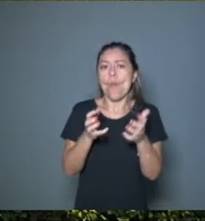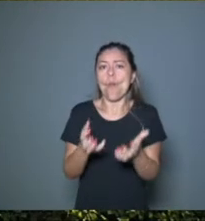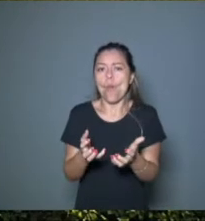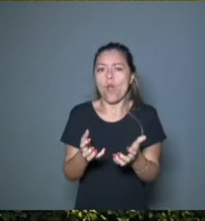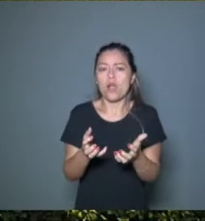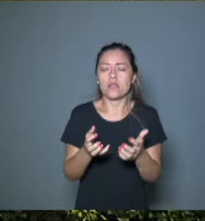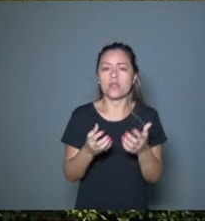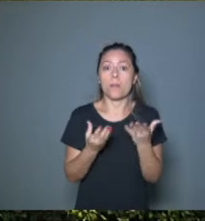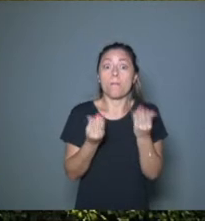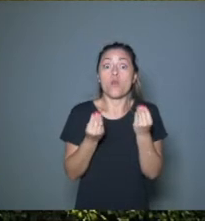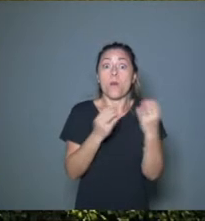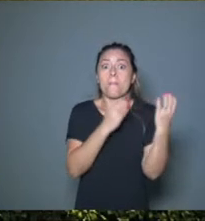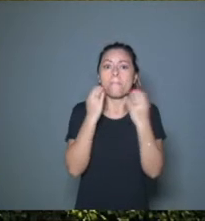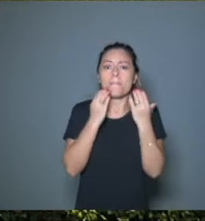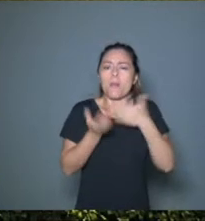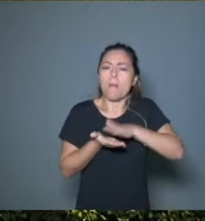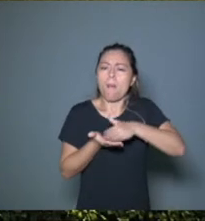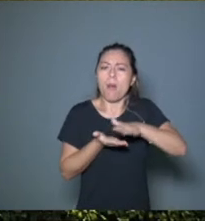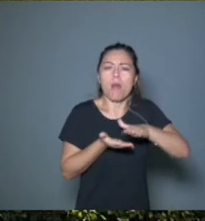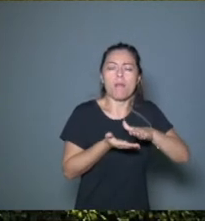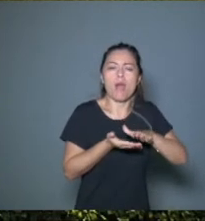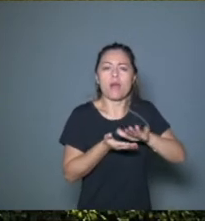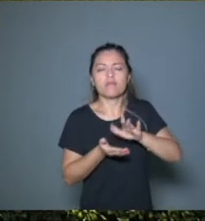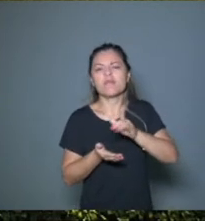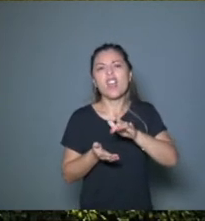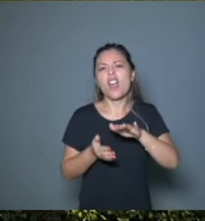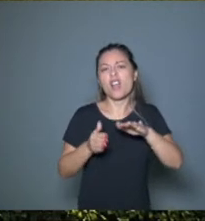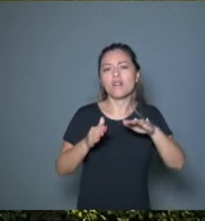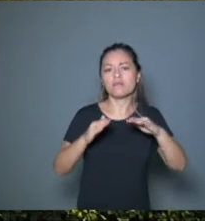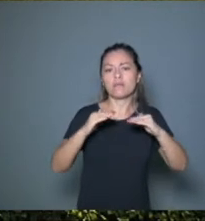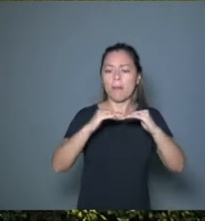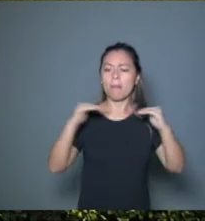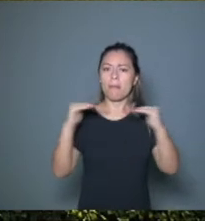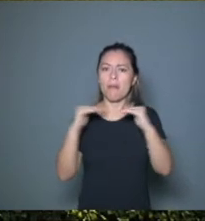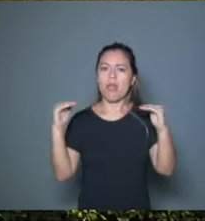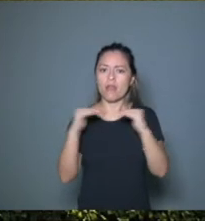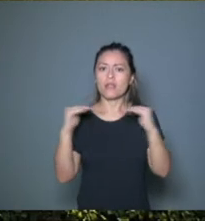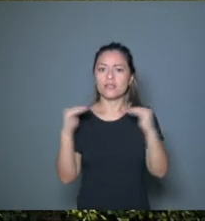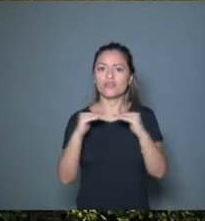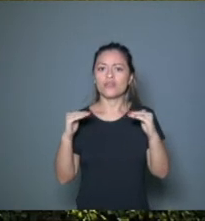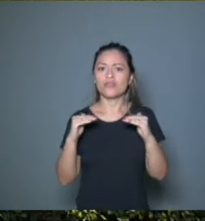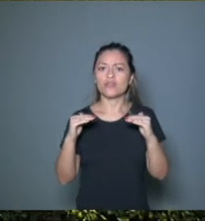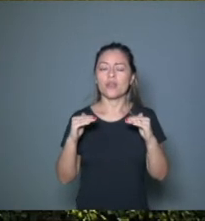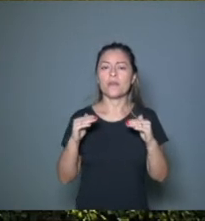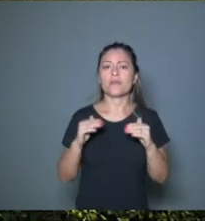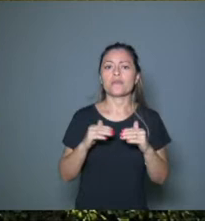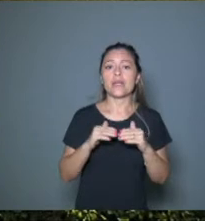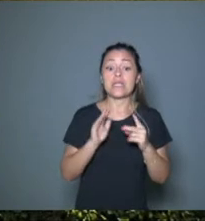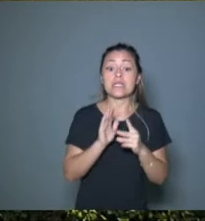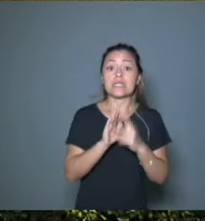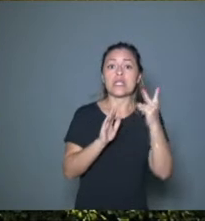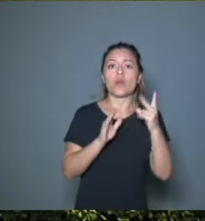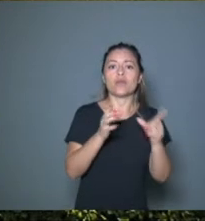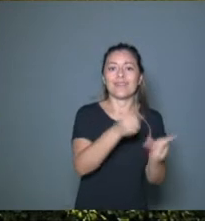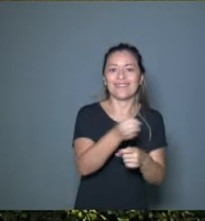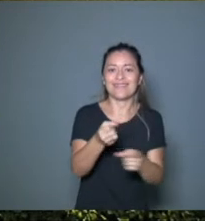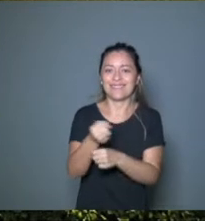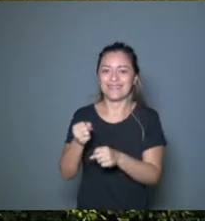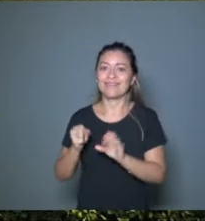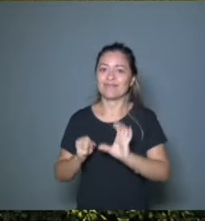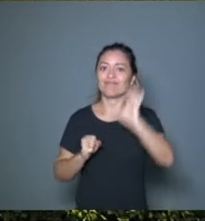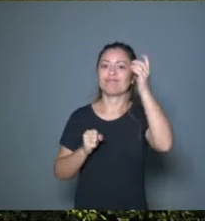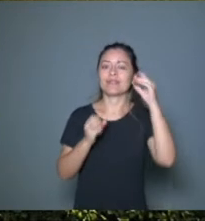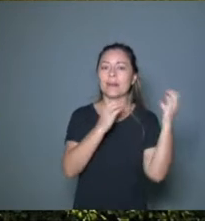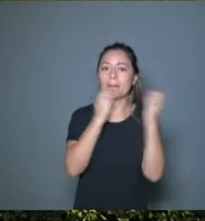in southern Brazil, we don't produce so much corn in that season. That's why our production was not that affected.